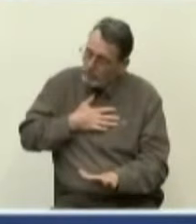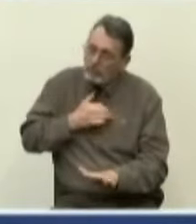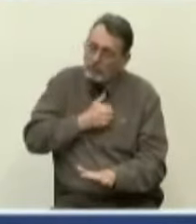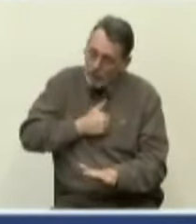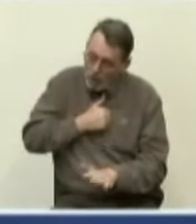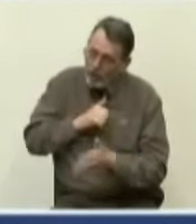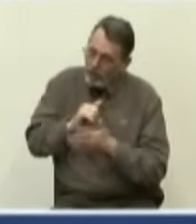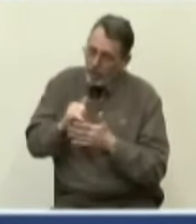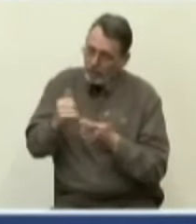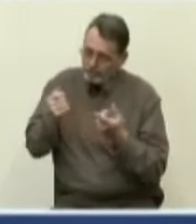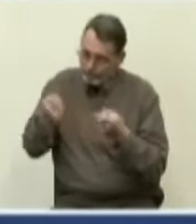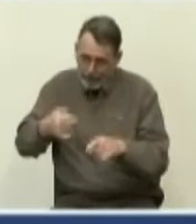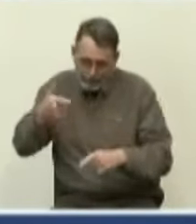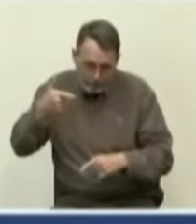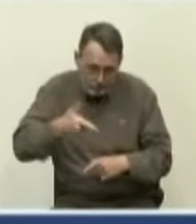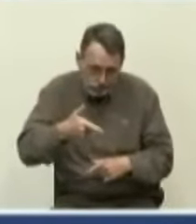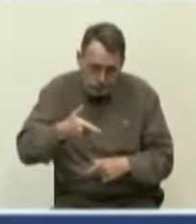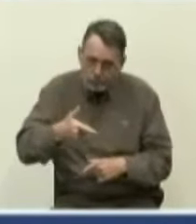this incident.